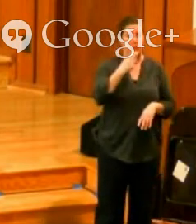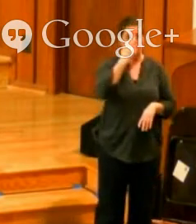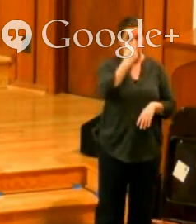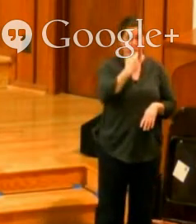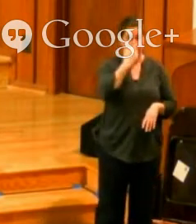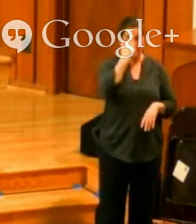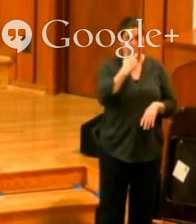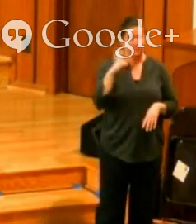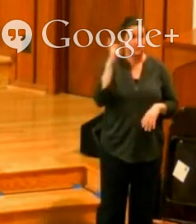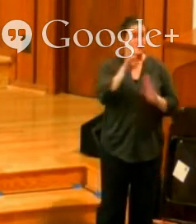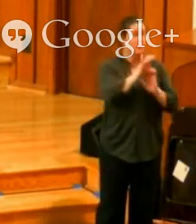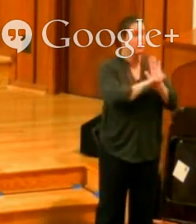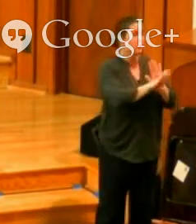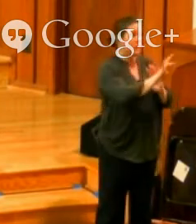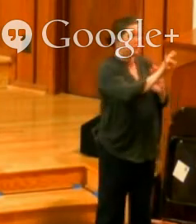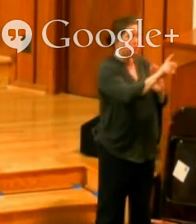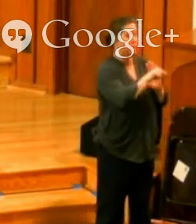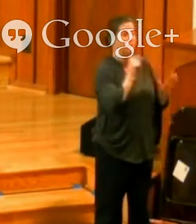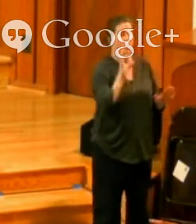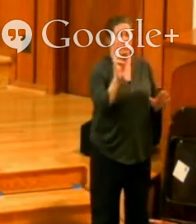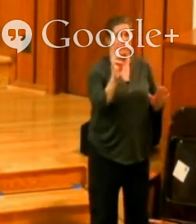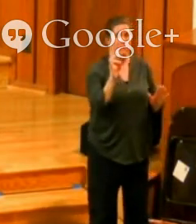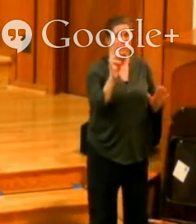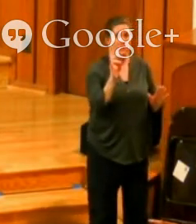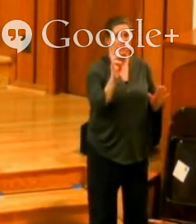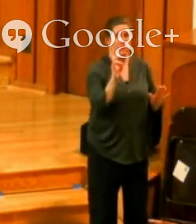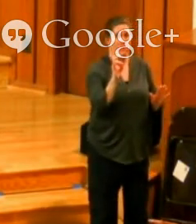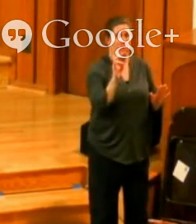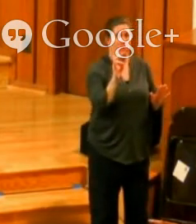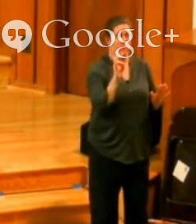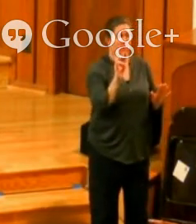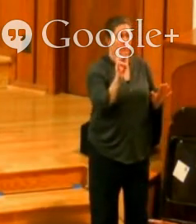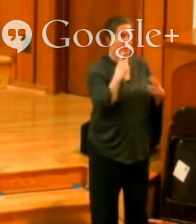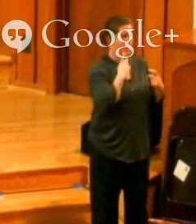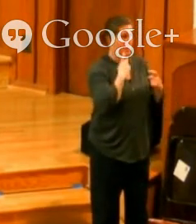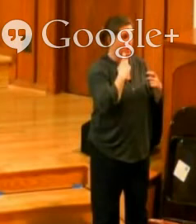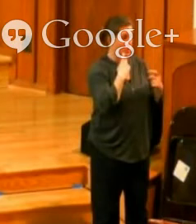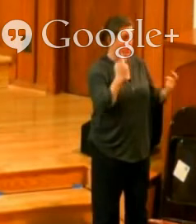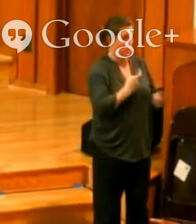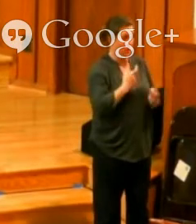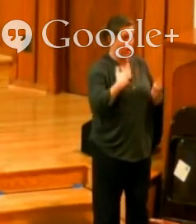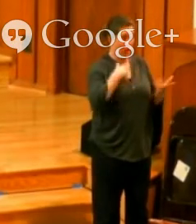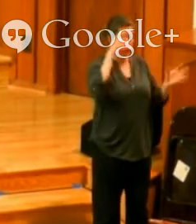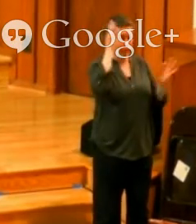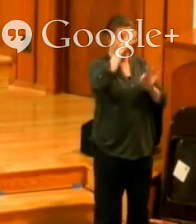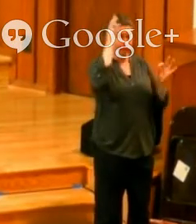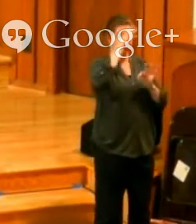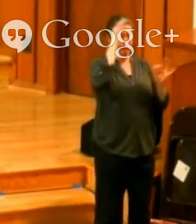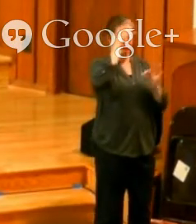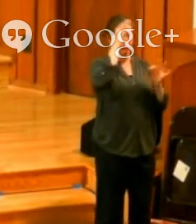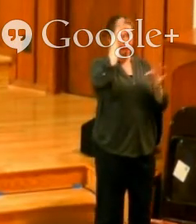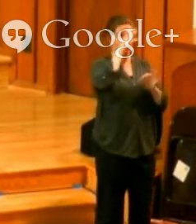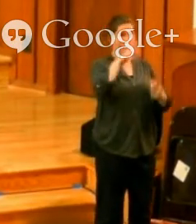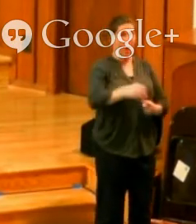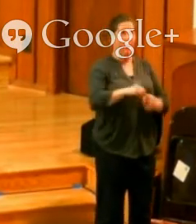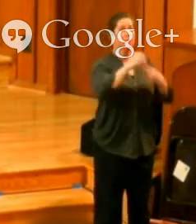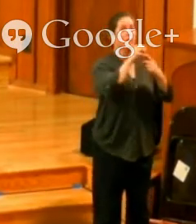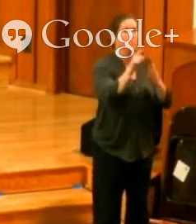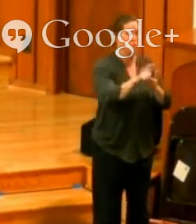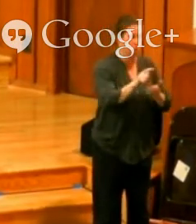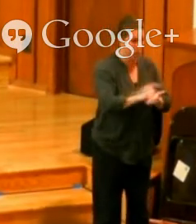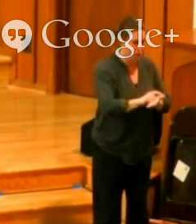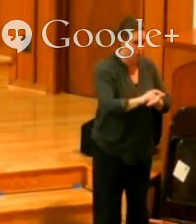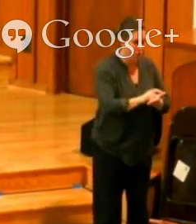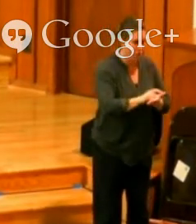one. Romans chapter 7, verse 7. I would not have known sin except through the law, for I would not have known covetousness unless the law had